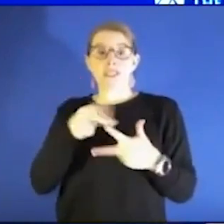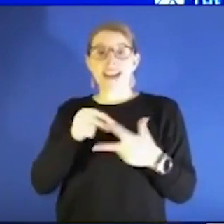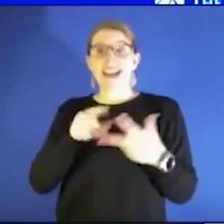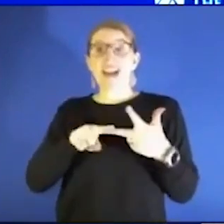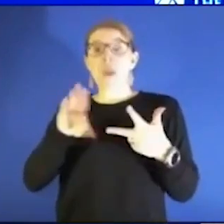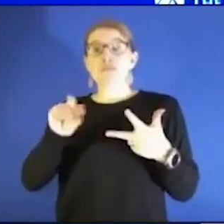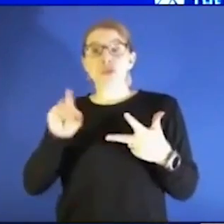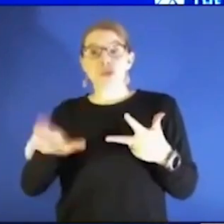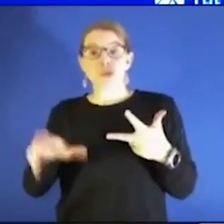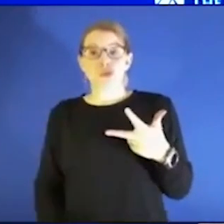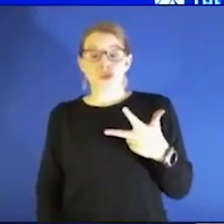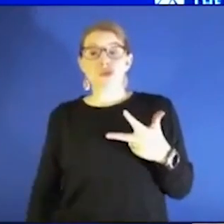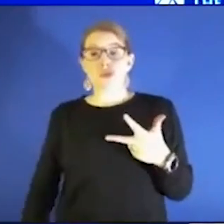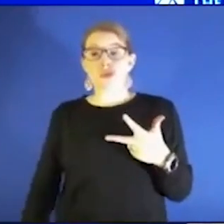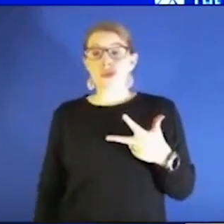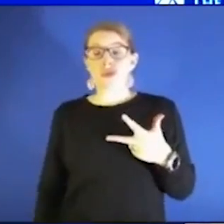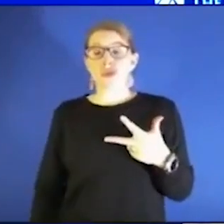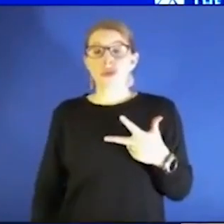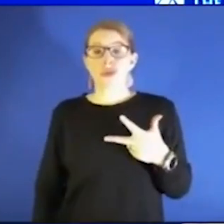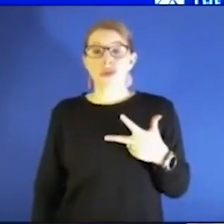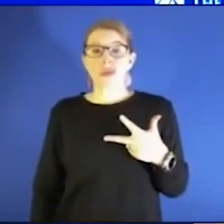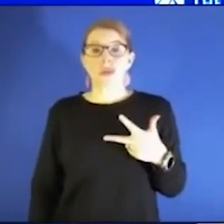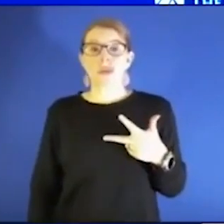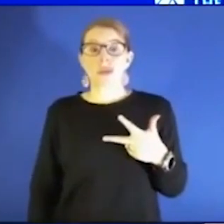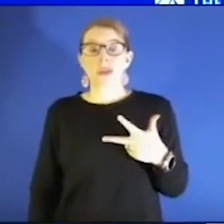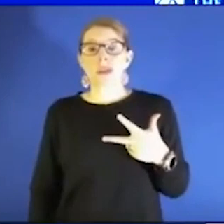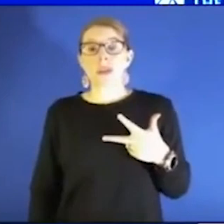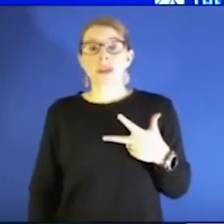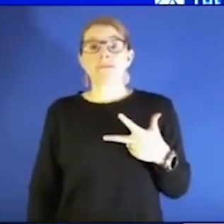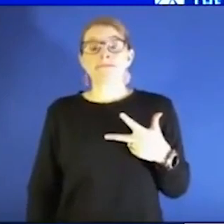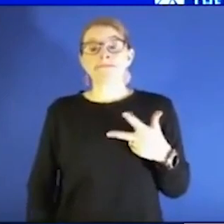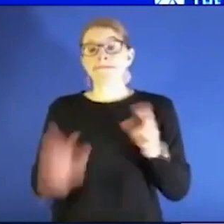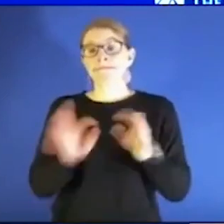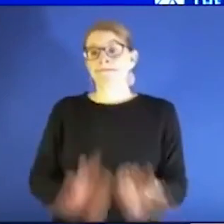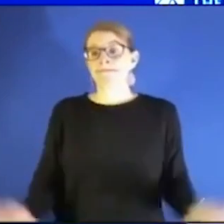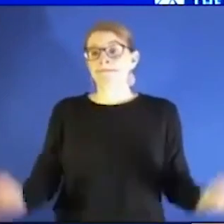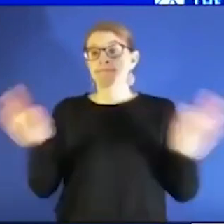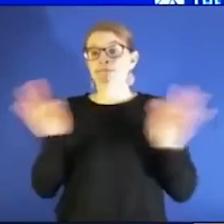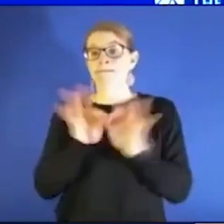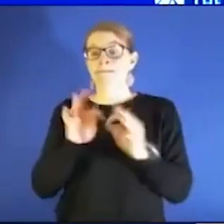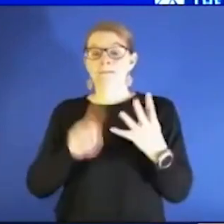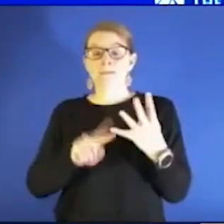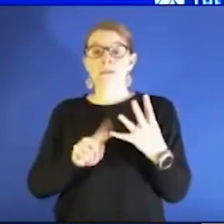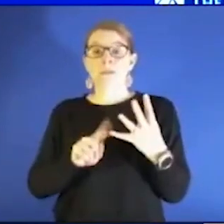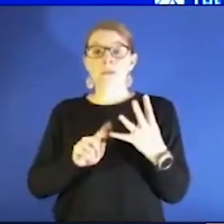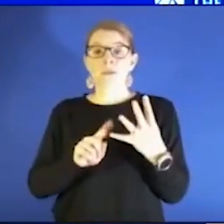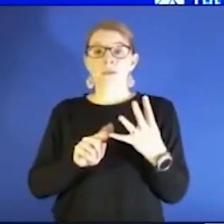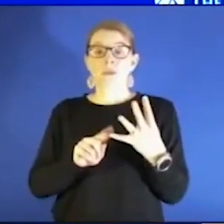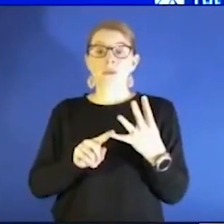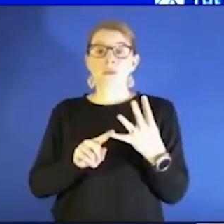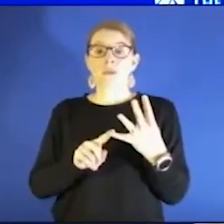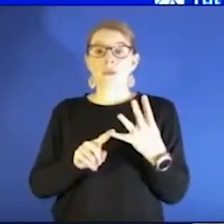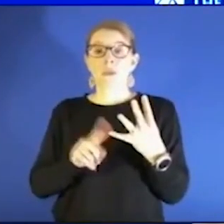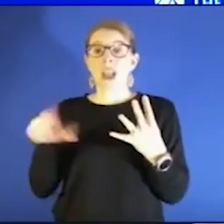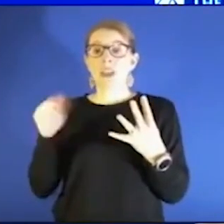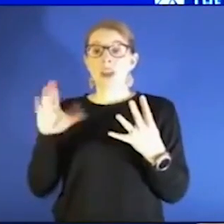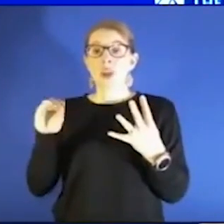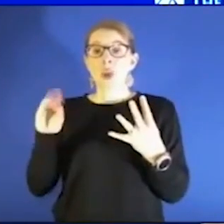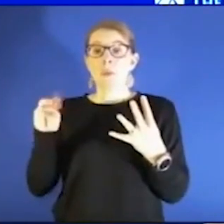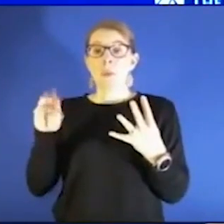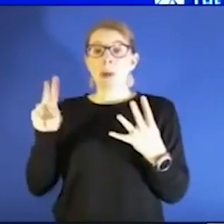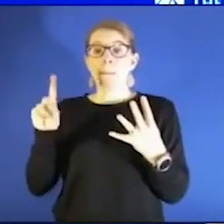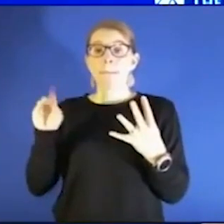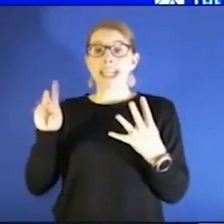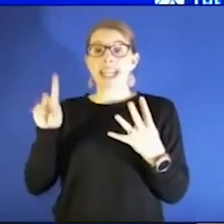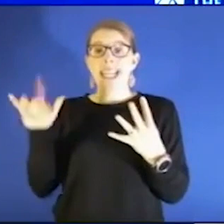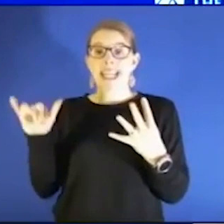that third dose or that booster dose is extremely important. And then there will play a role of those other comorbidities. And certainly what we have seen, and we